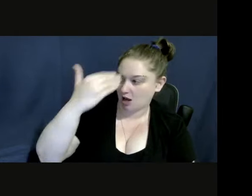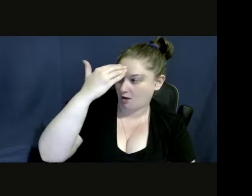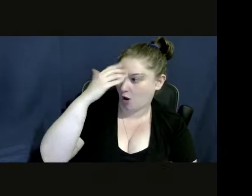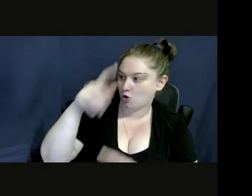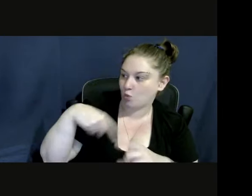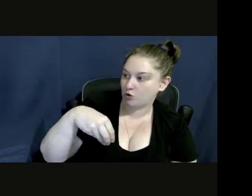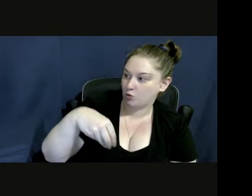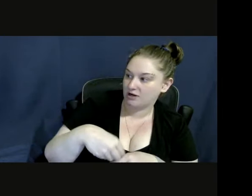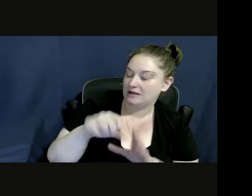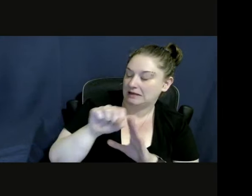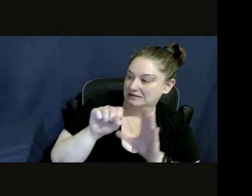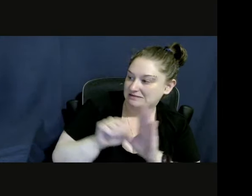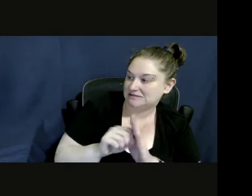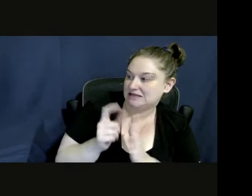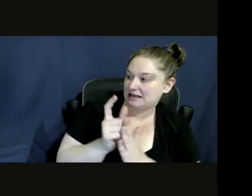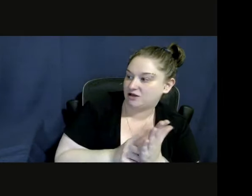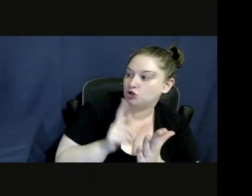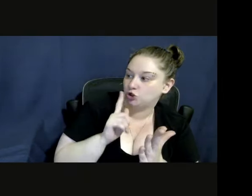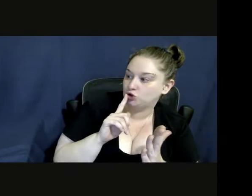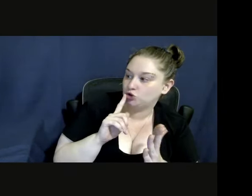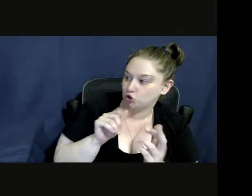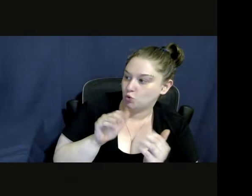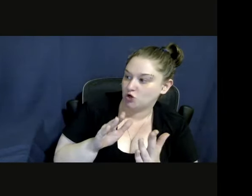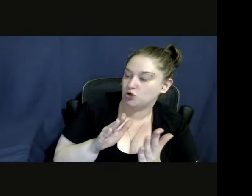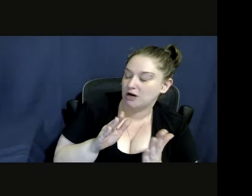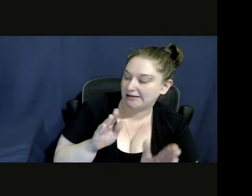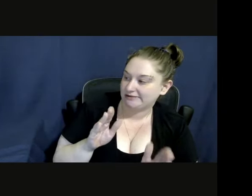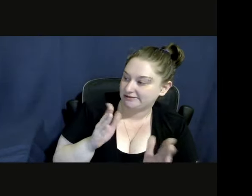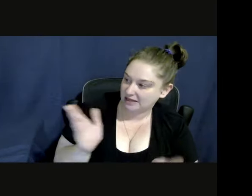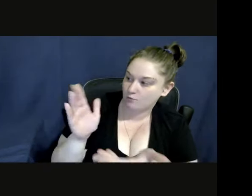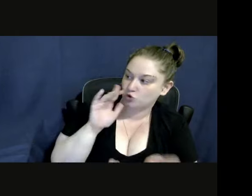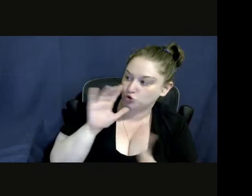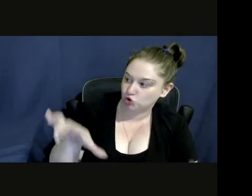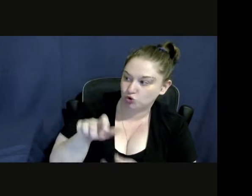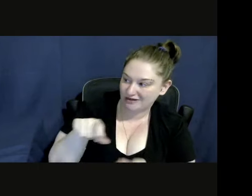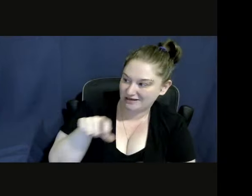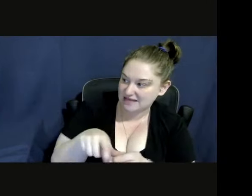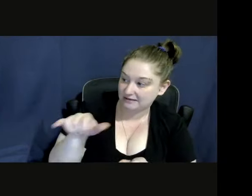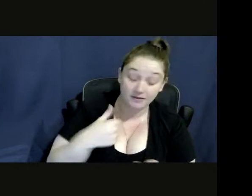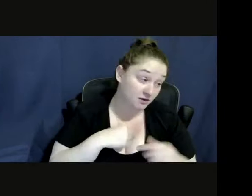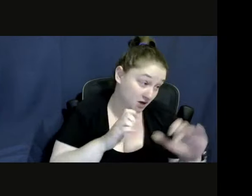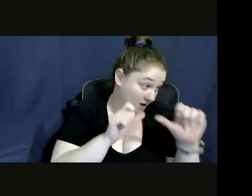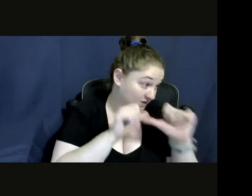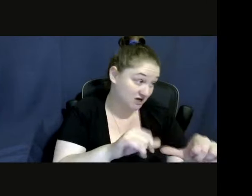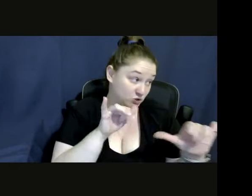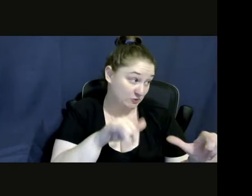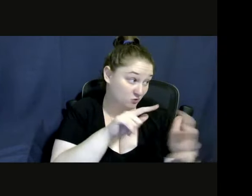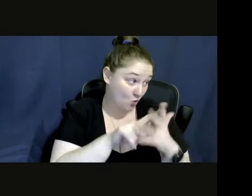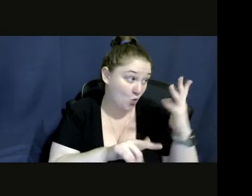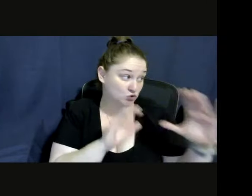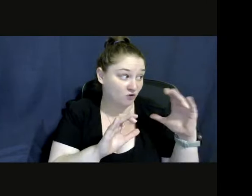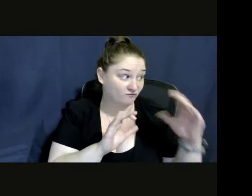legislature, you introduced a motion to do that very thing. So thank you. And I'm continuing those conversations. Yeah. So.